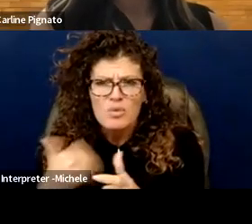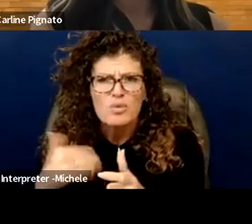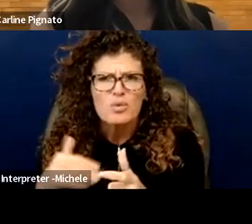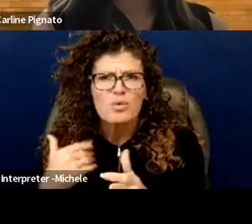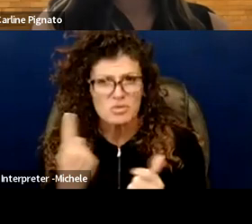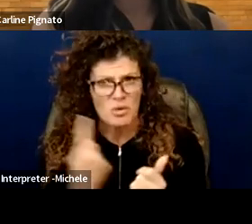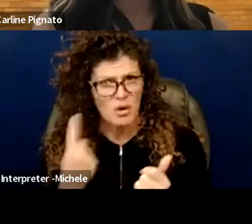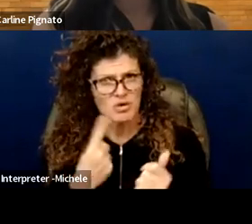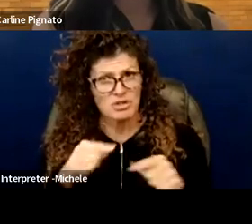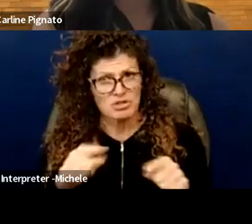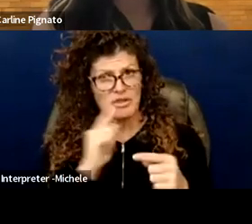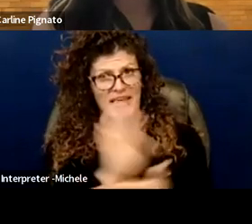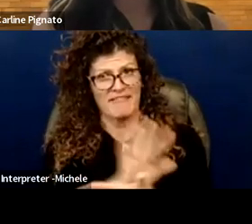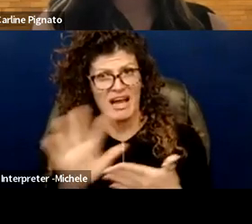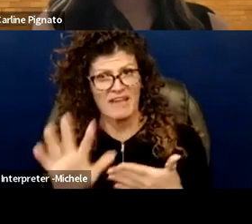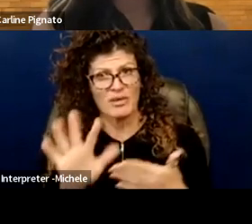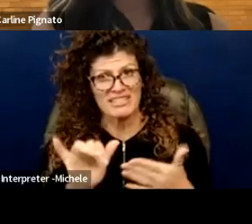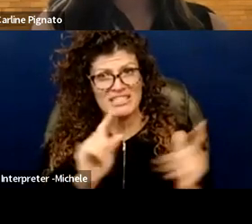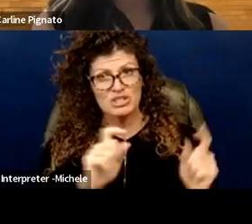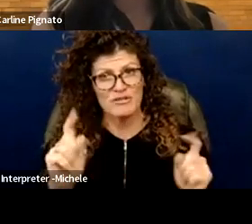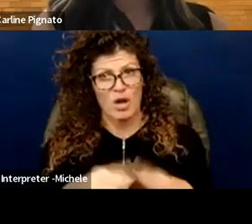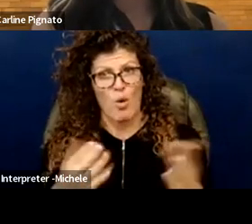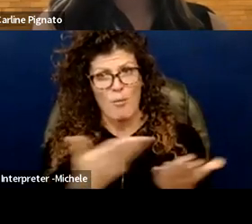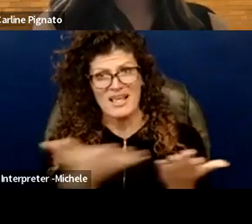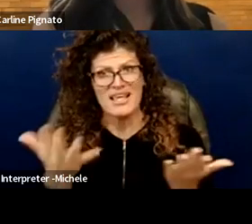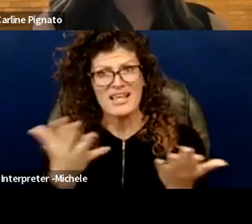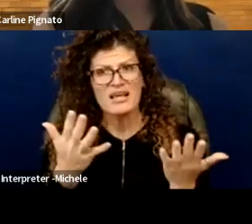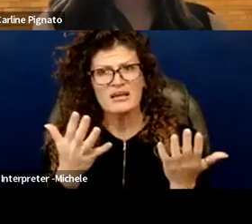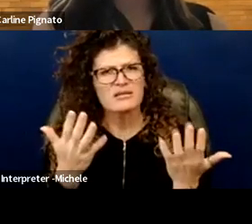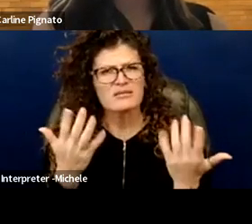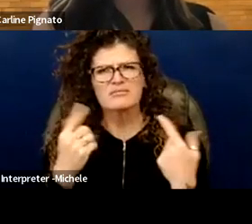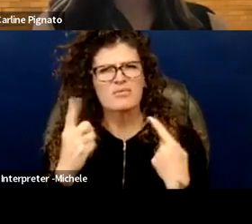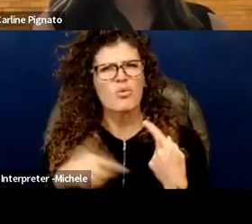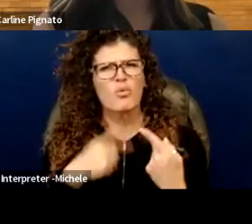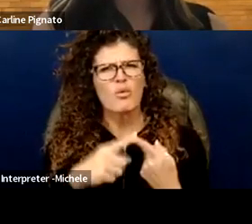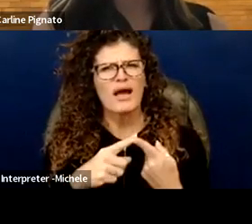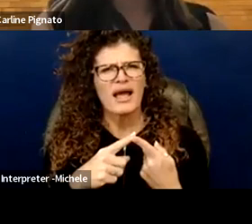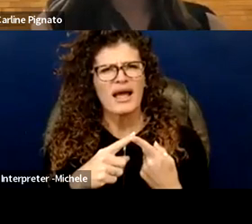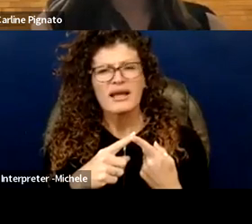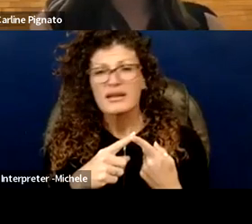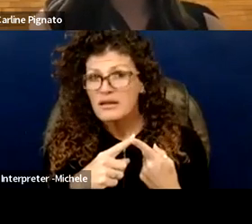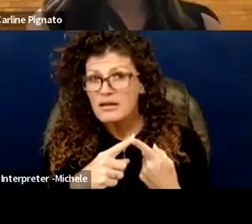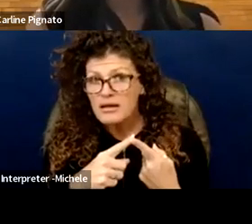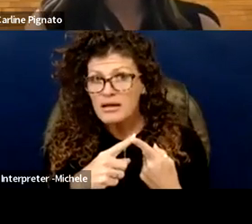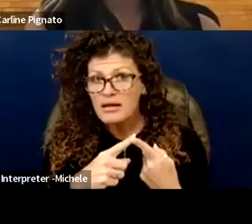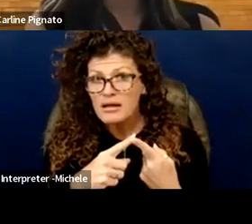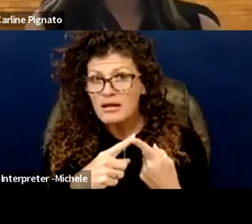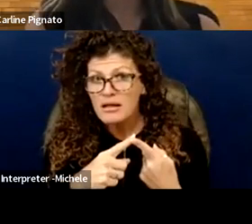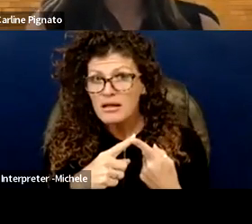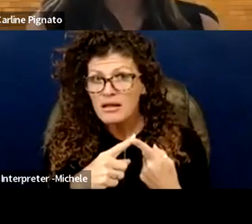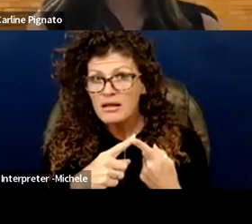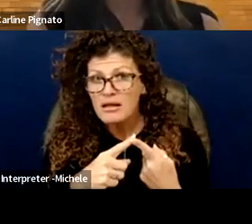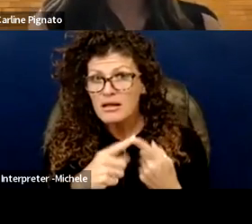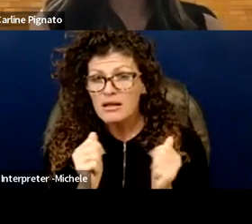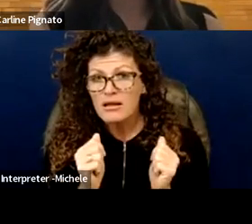this 5 weeks that the surveys were open, was there a point that it was considered, as you were seeing, and when I